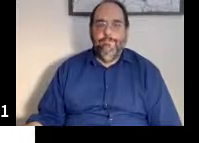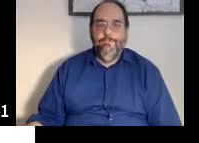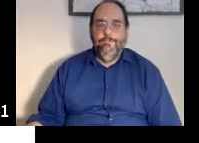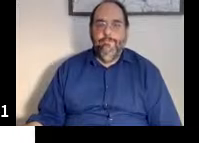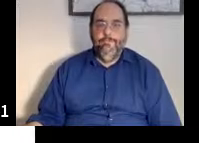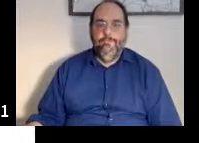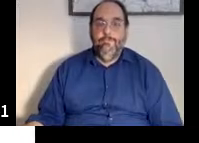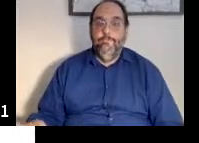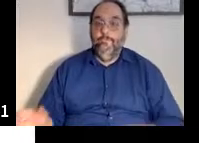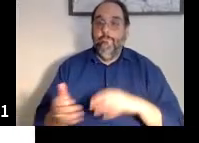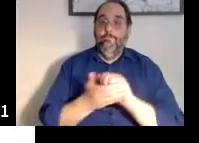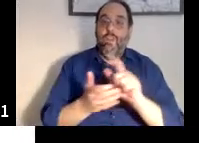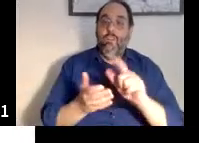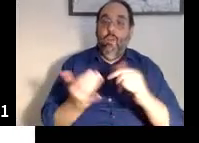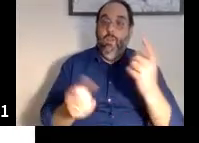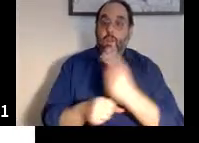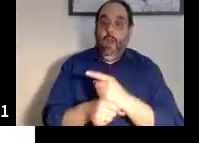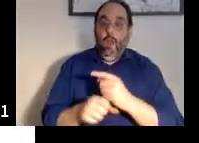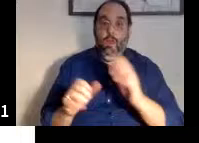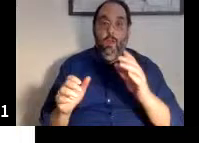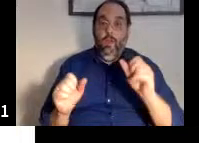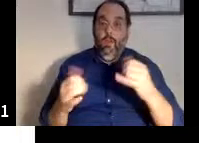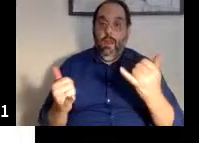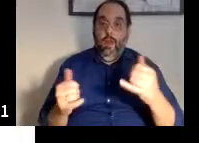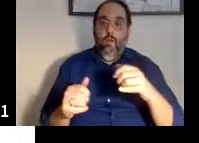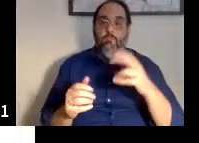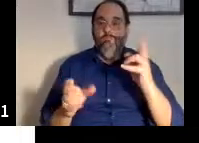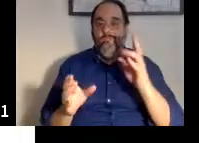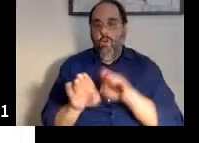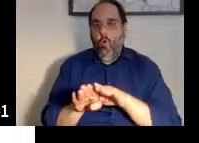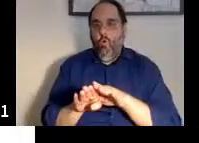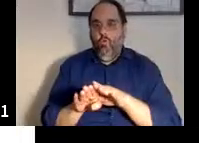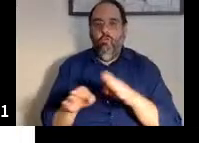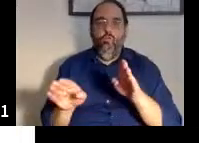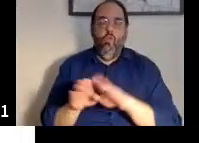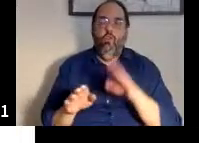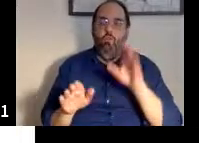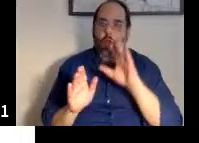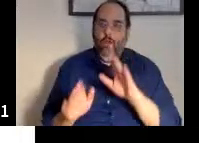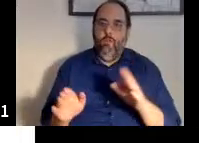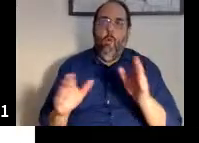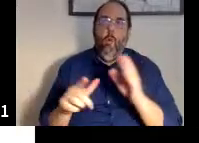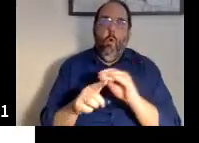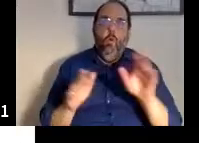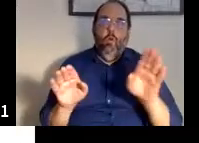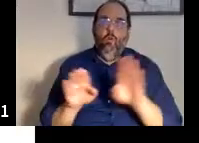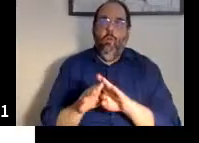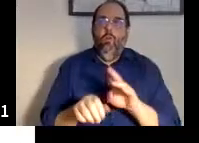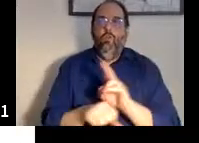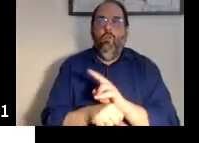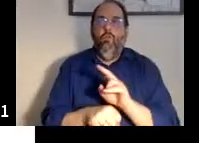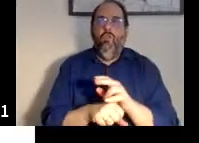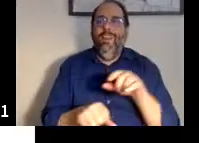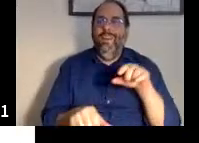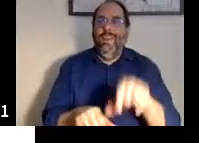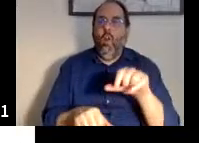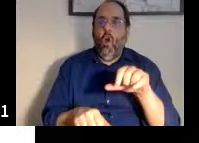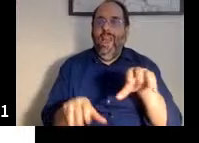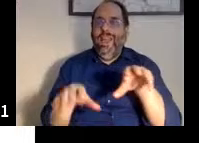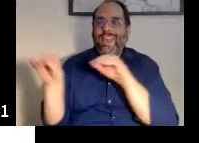This concludes today's session. You can now sign out by closing your browser and or using the leave option in the